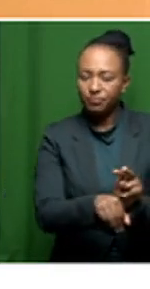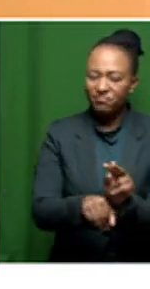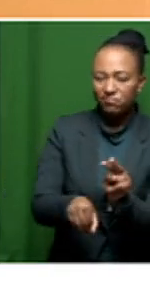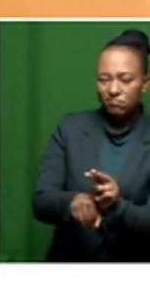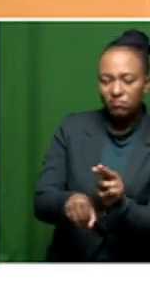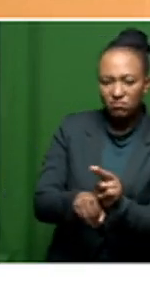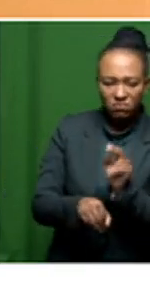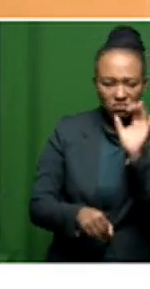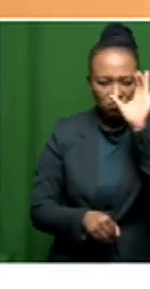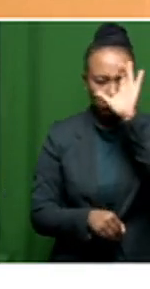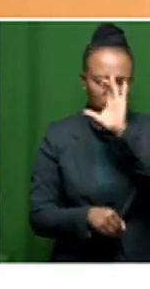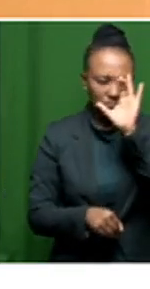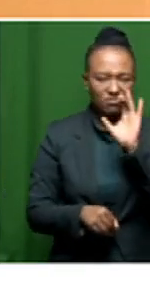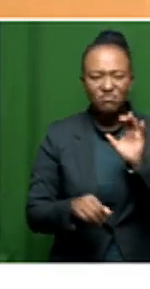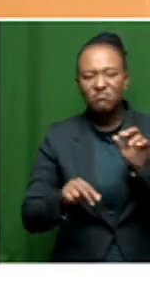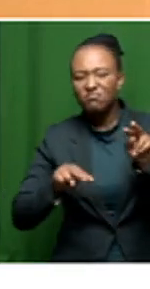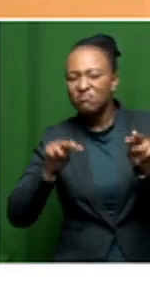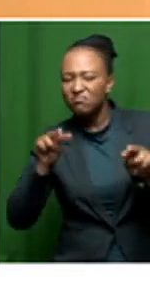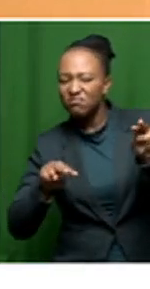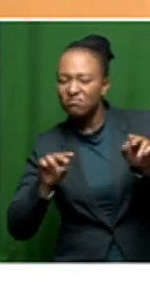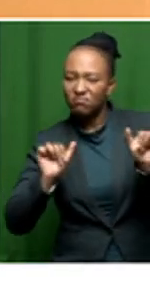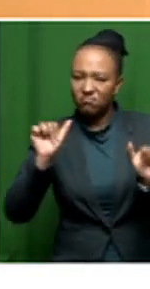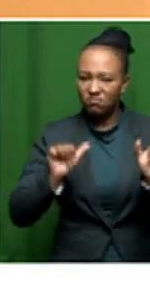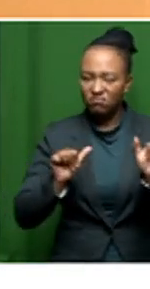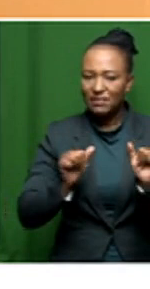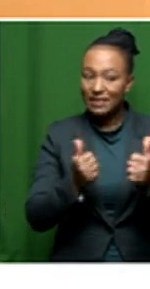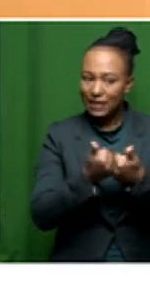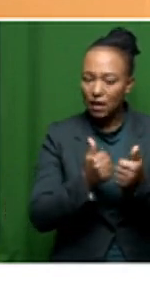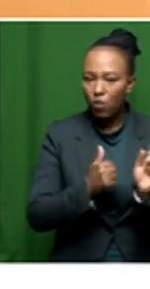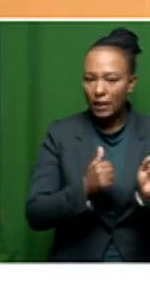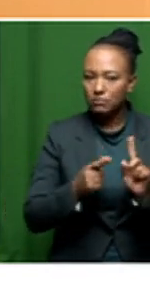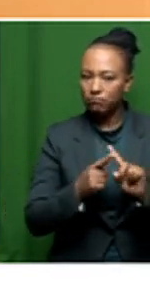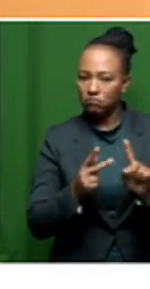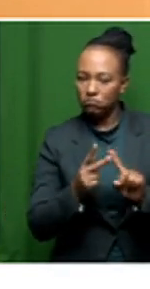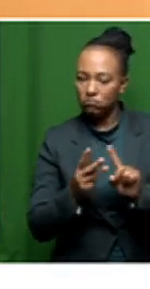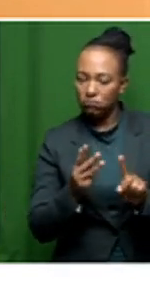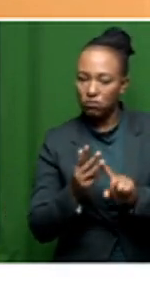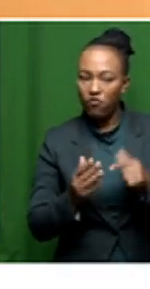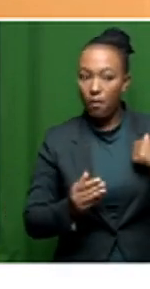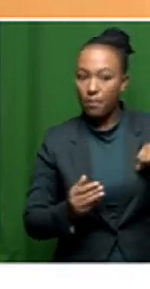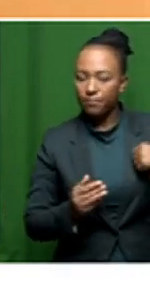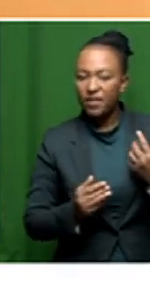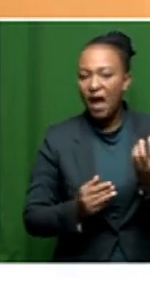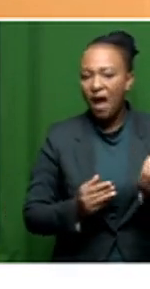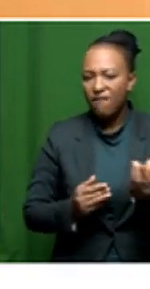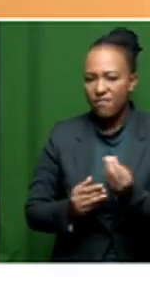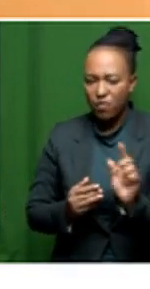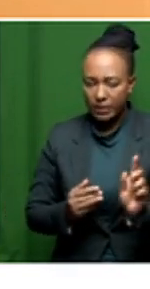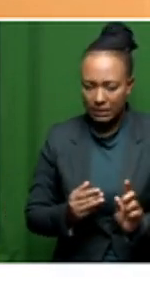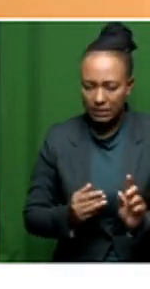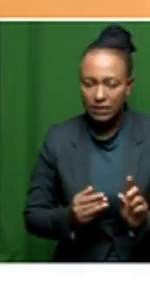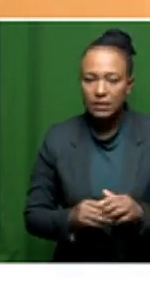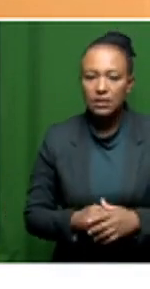to check all the challenges that the municipality have, that